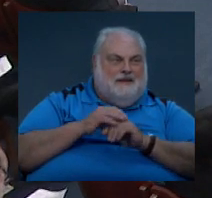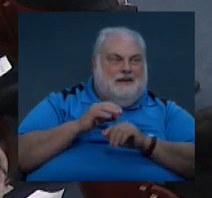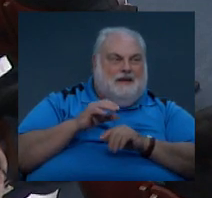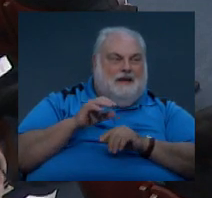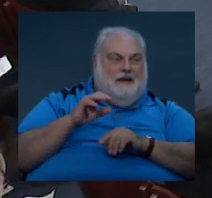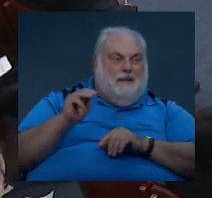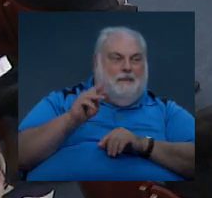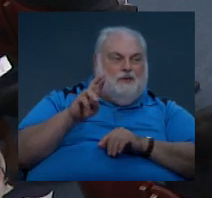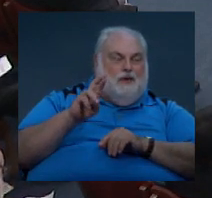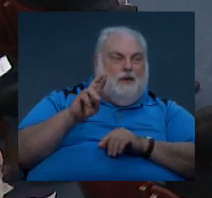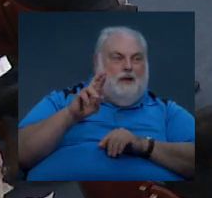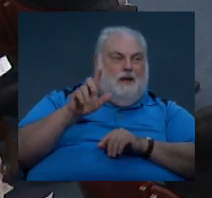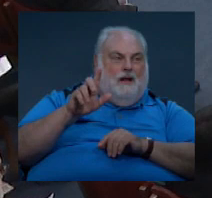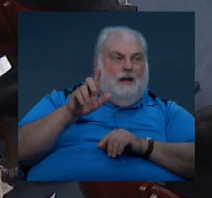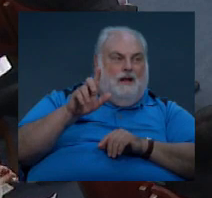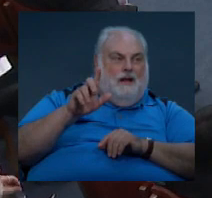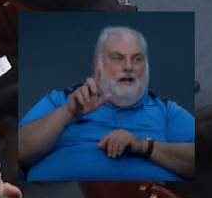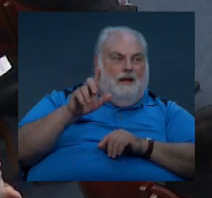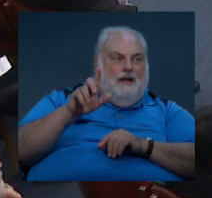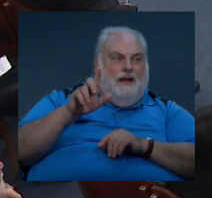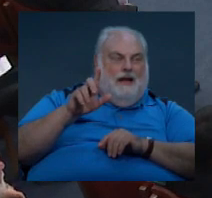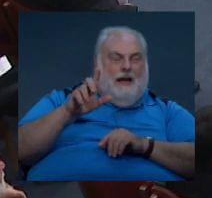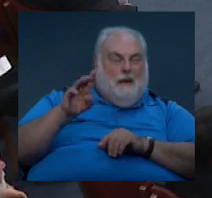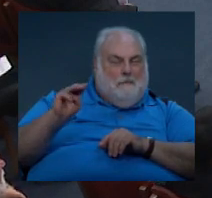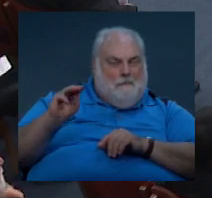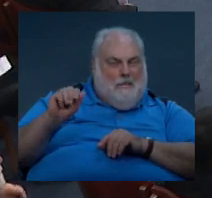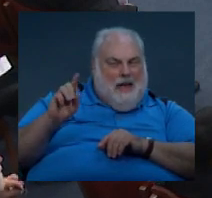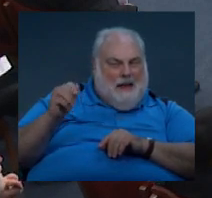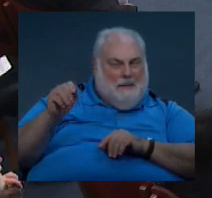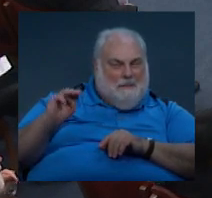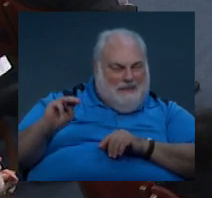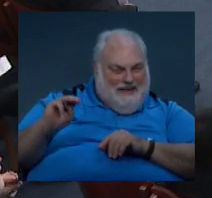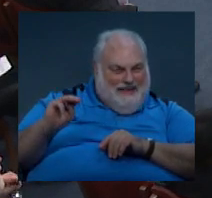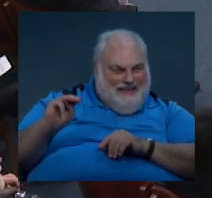Lavelle. No, not Madam Attorney.